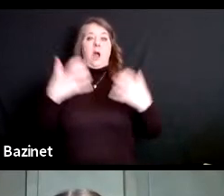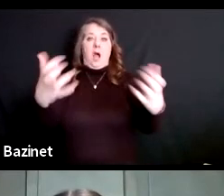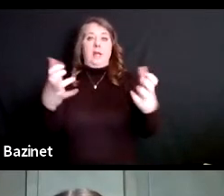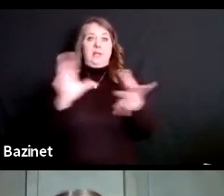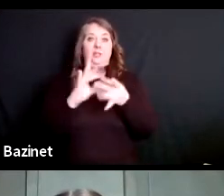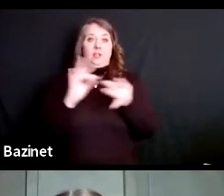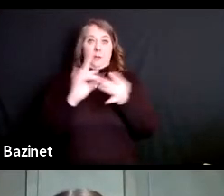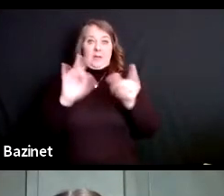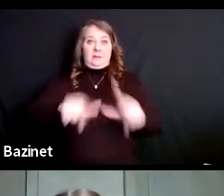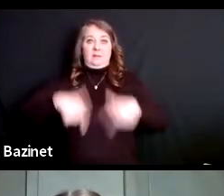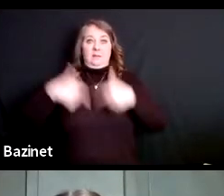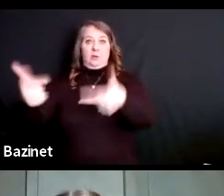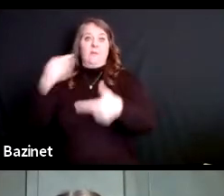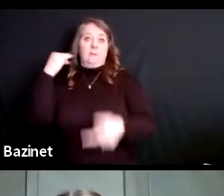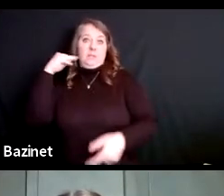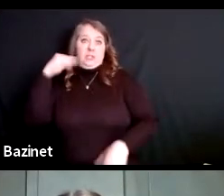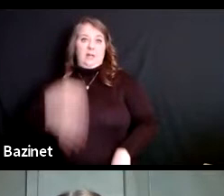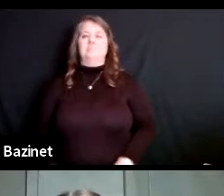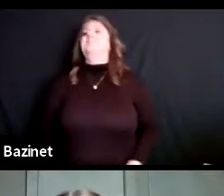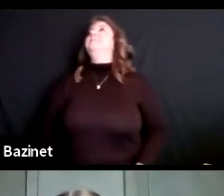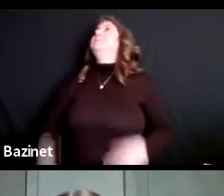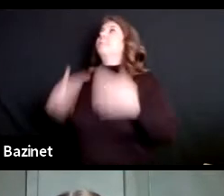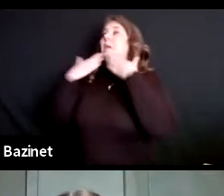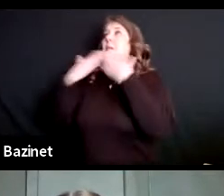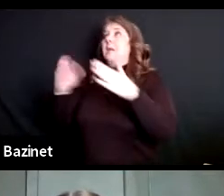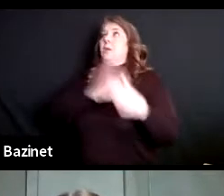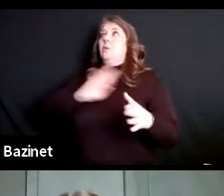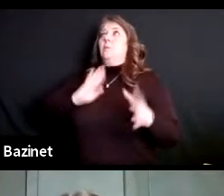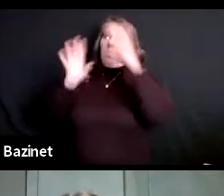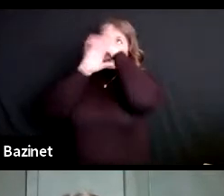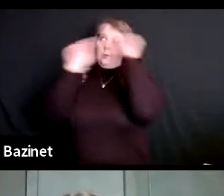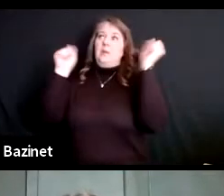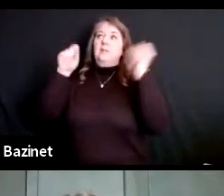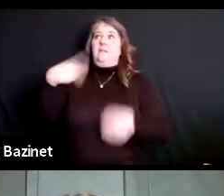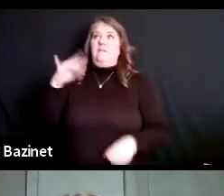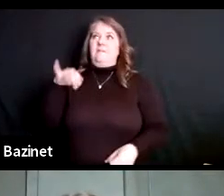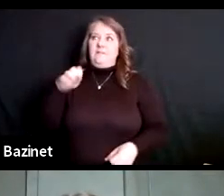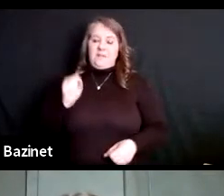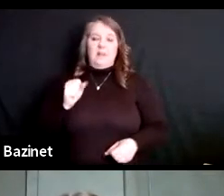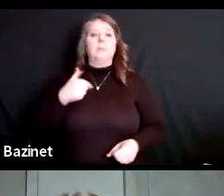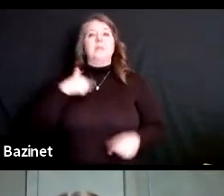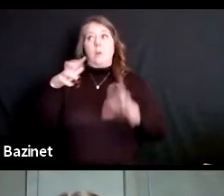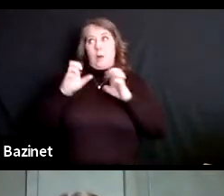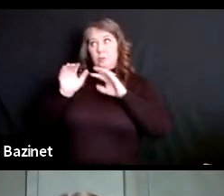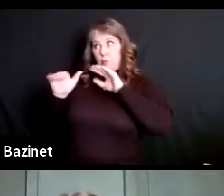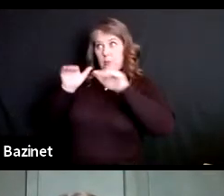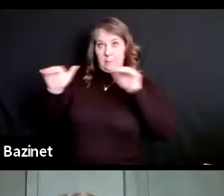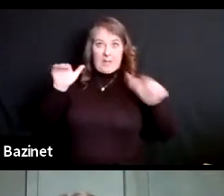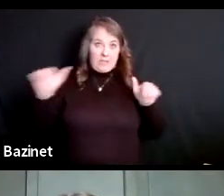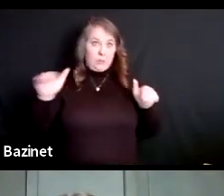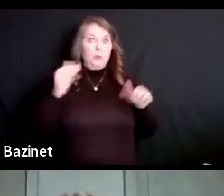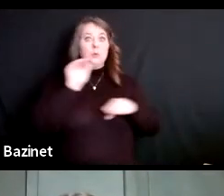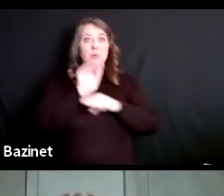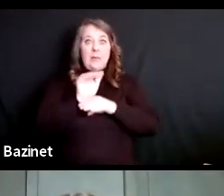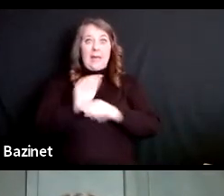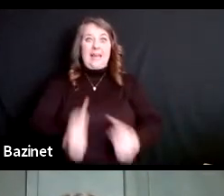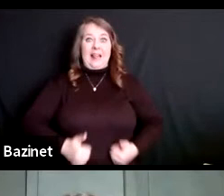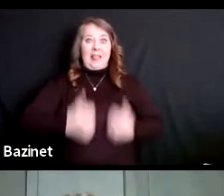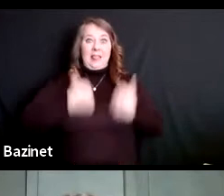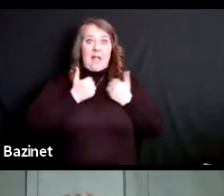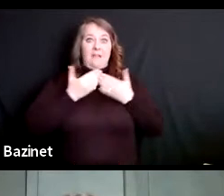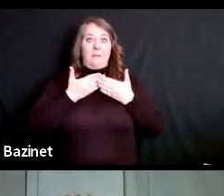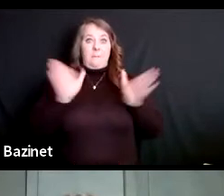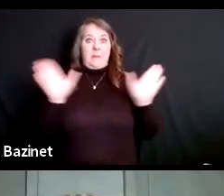that. So thank you, Board President Phillips. I did want to just remind the board that tonight we're doing live public comments. So